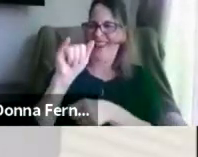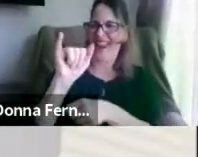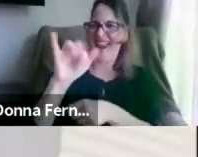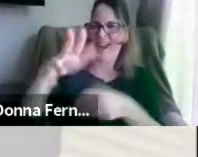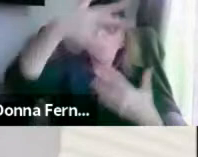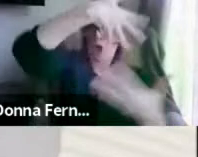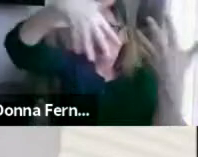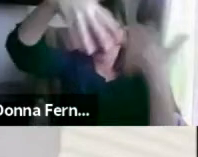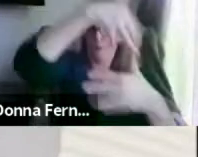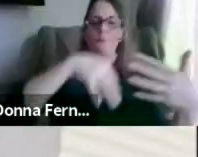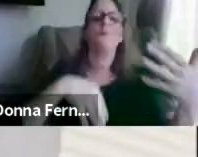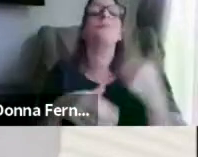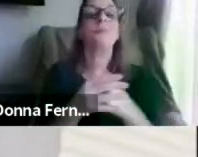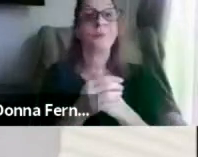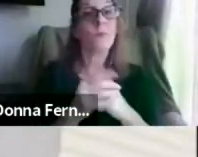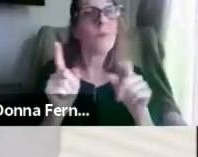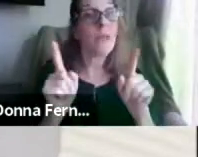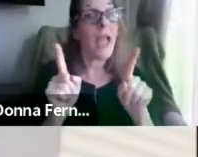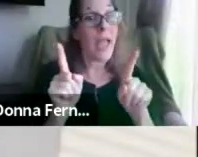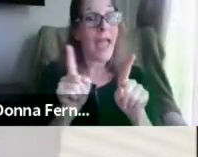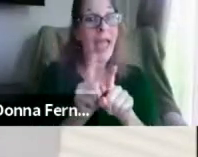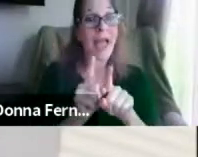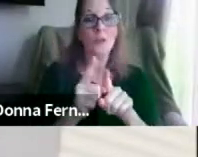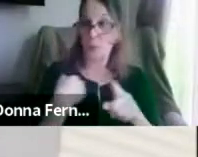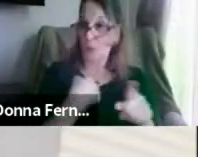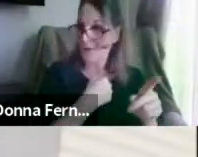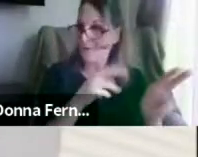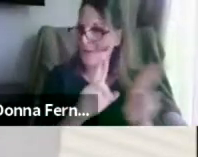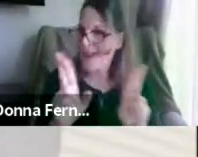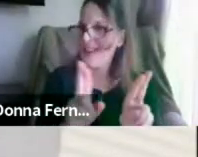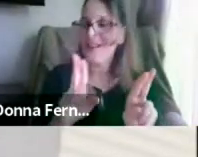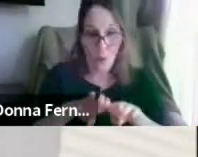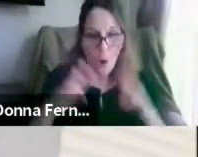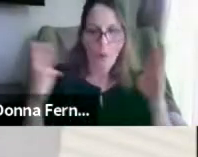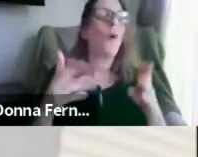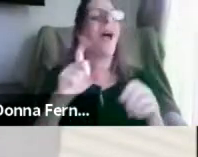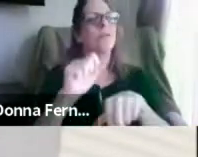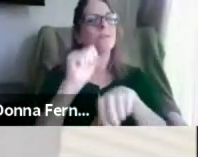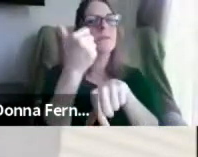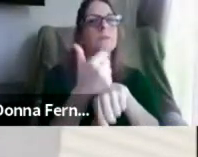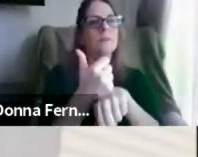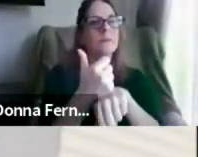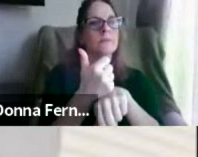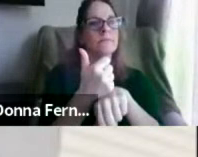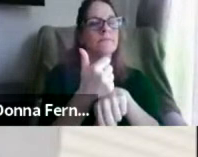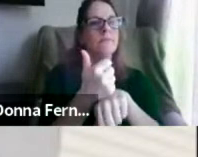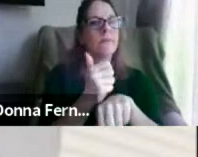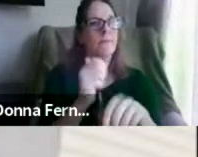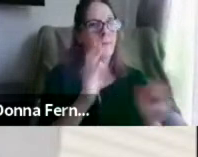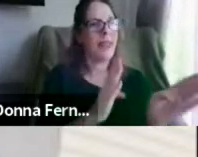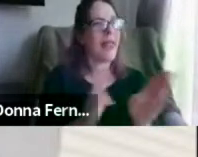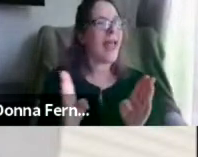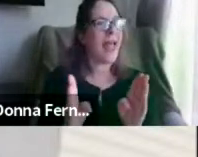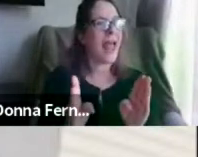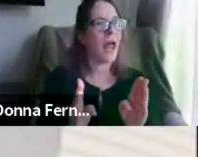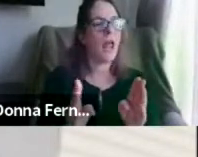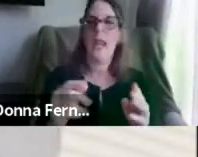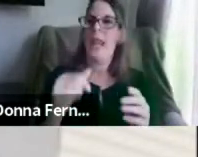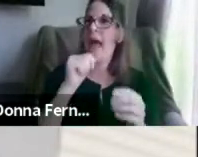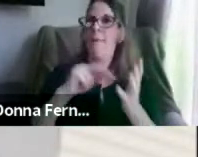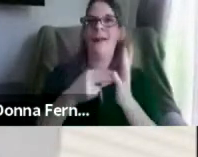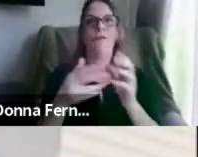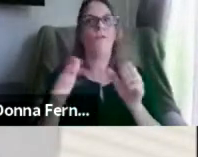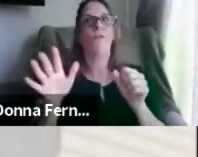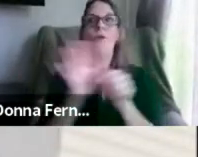So, as we do decide to open, we need to implement a plan that's going to limit our capacity. We're not open to full